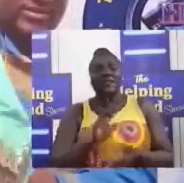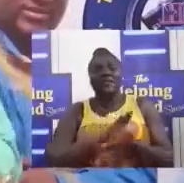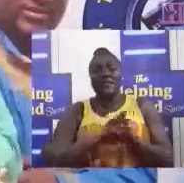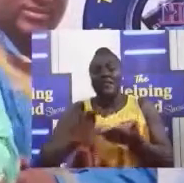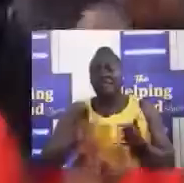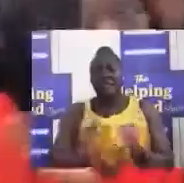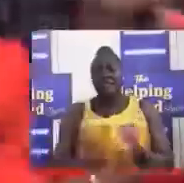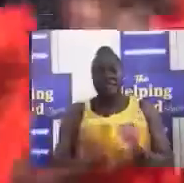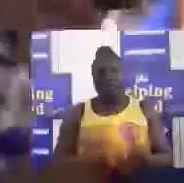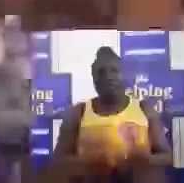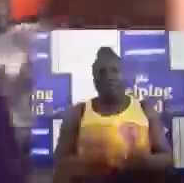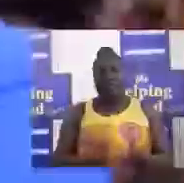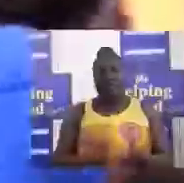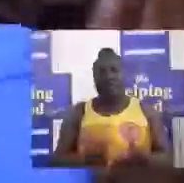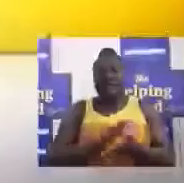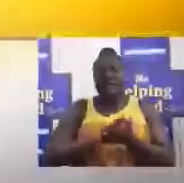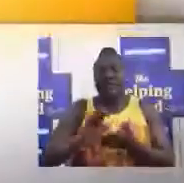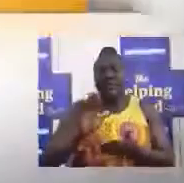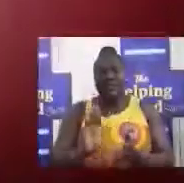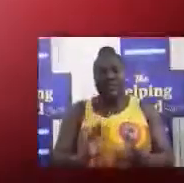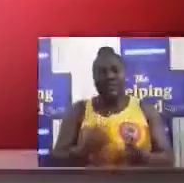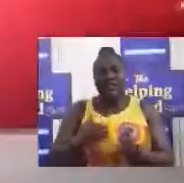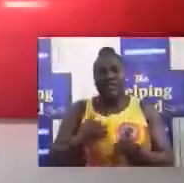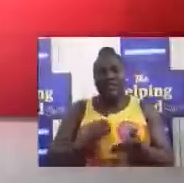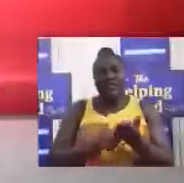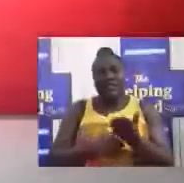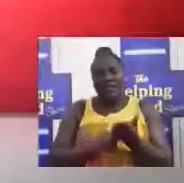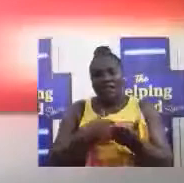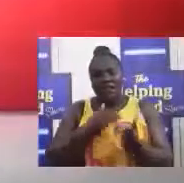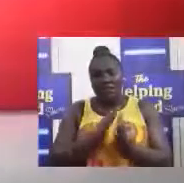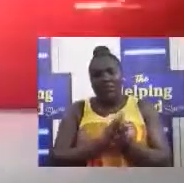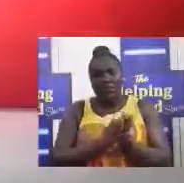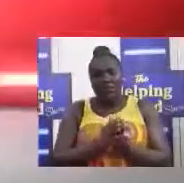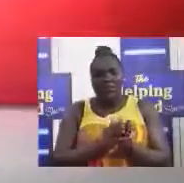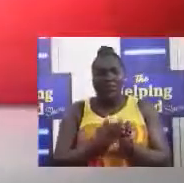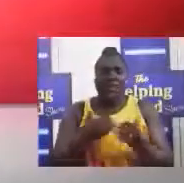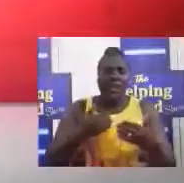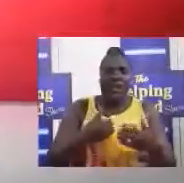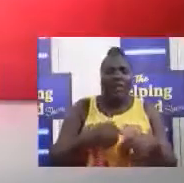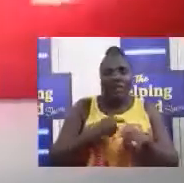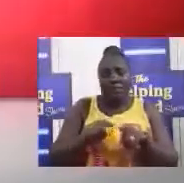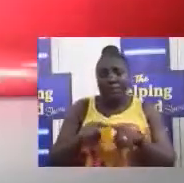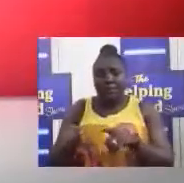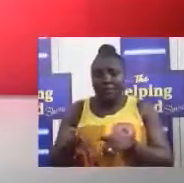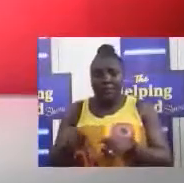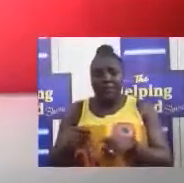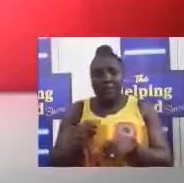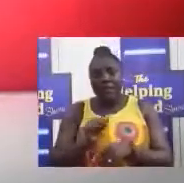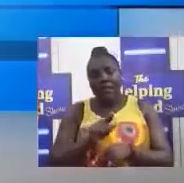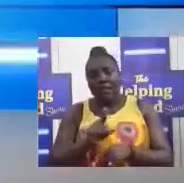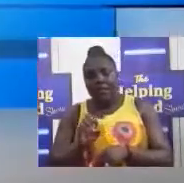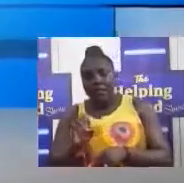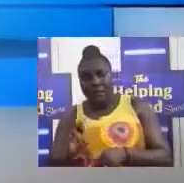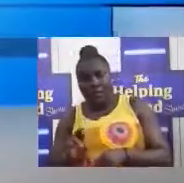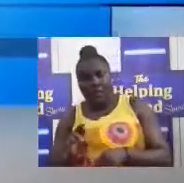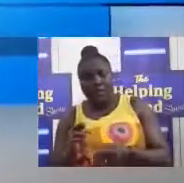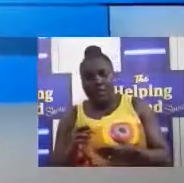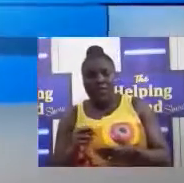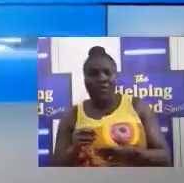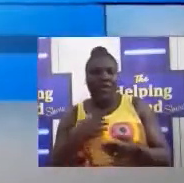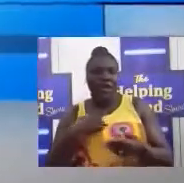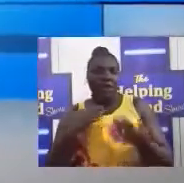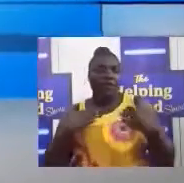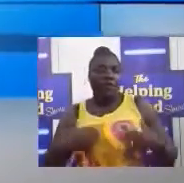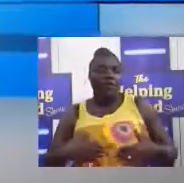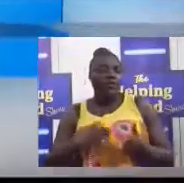DV Cleaners. DV Cleaners Alata Samuna Shower Gels, DV Cleaners Aloe Vera Shower Gels, DV